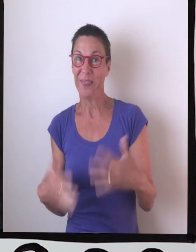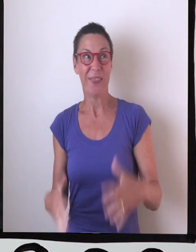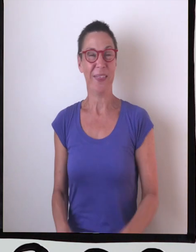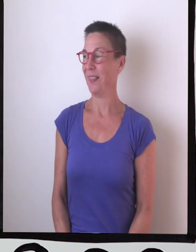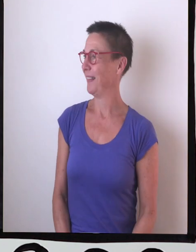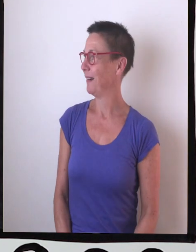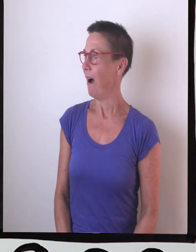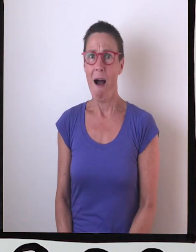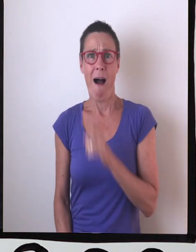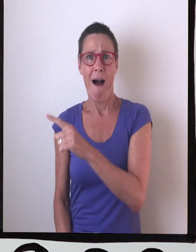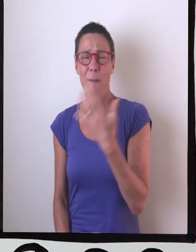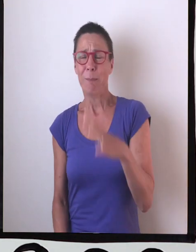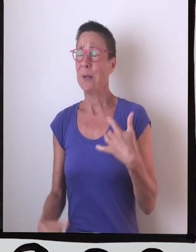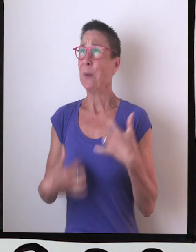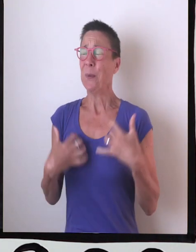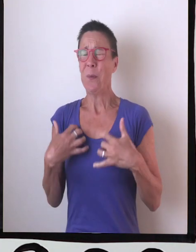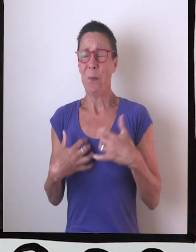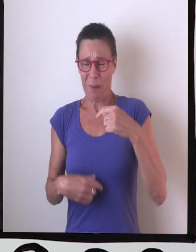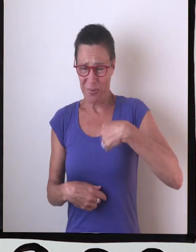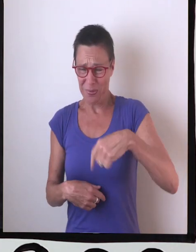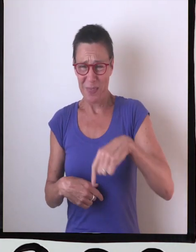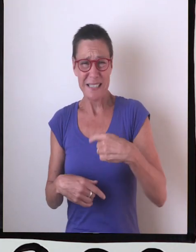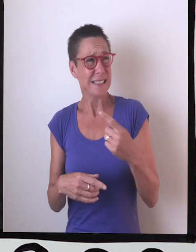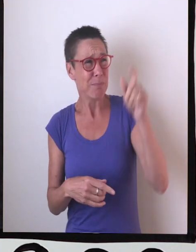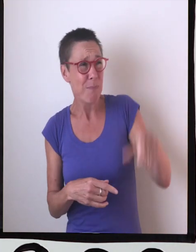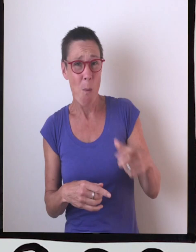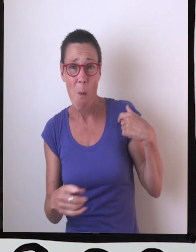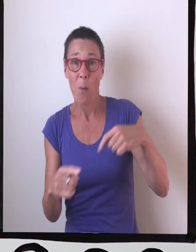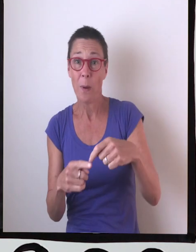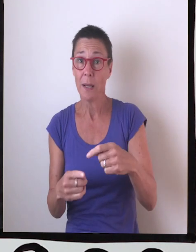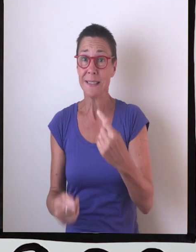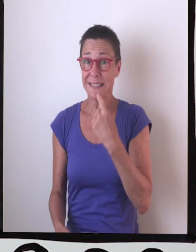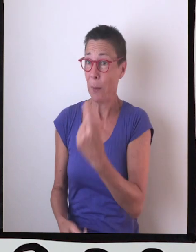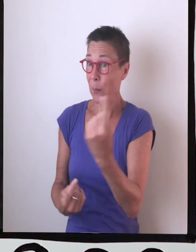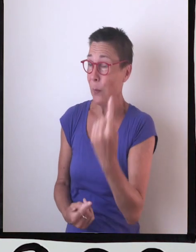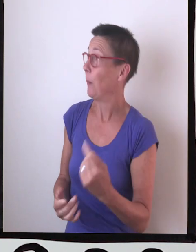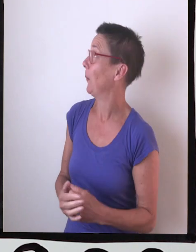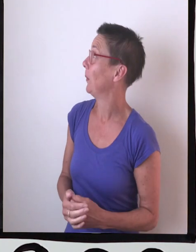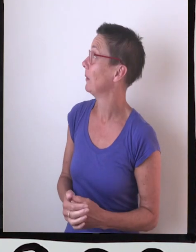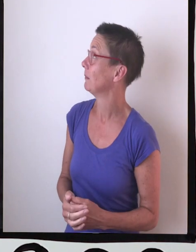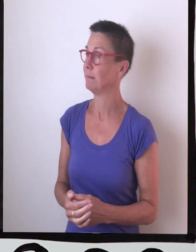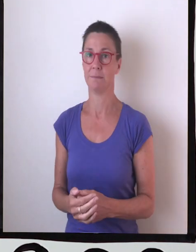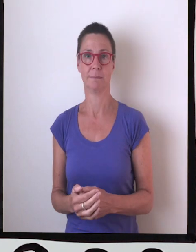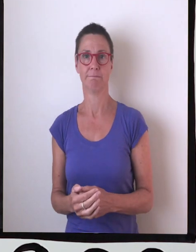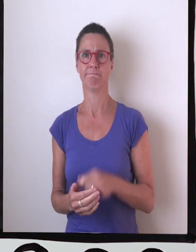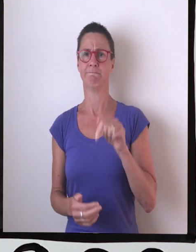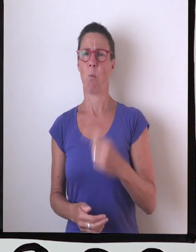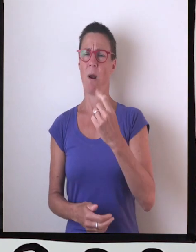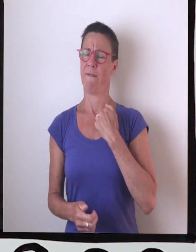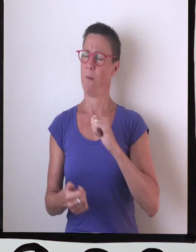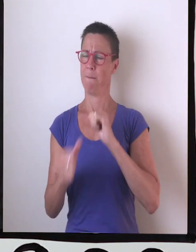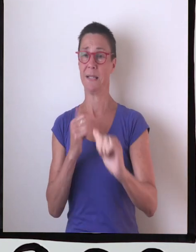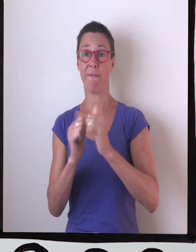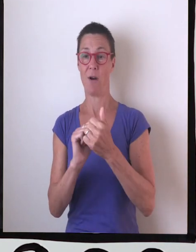Oh yeah! I've been excited about this special guest all week. Tell him who it is! Well, we've got one